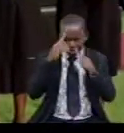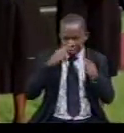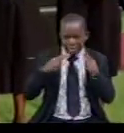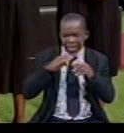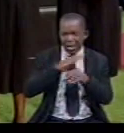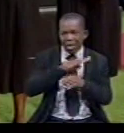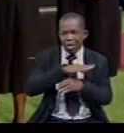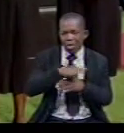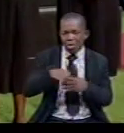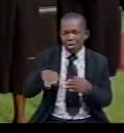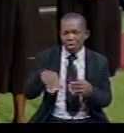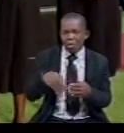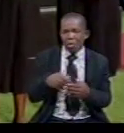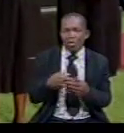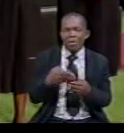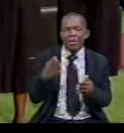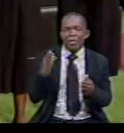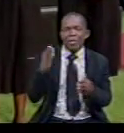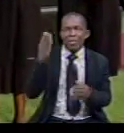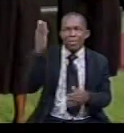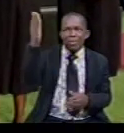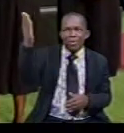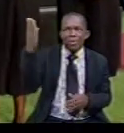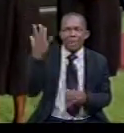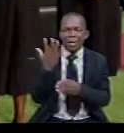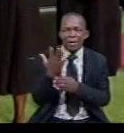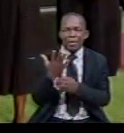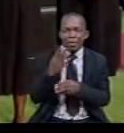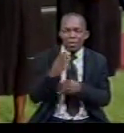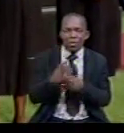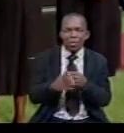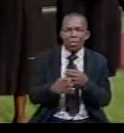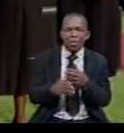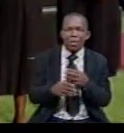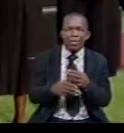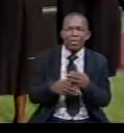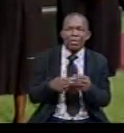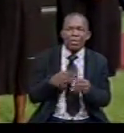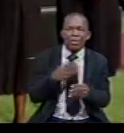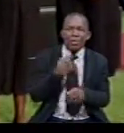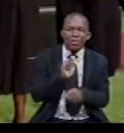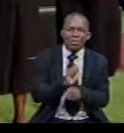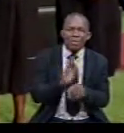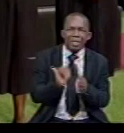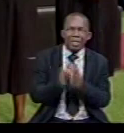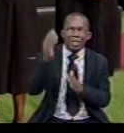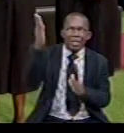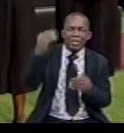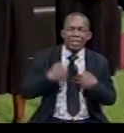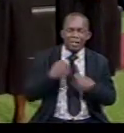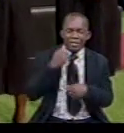consider all the worlds thine hands hath